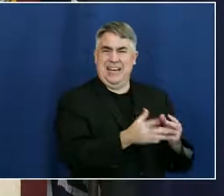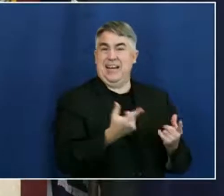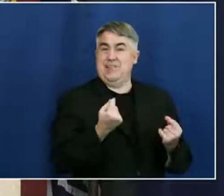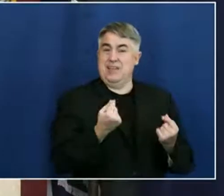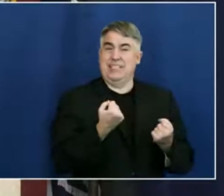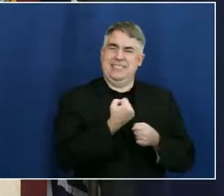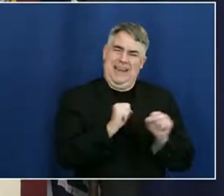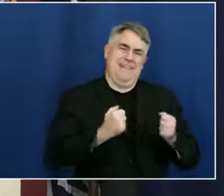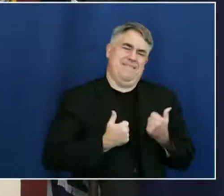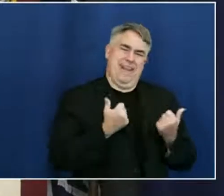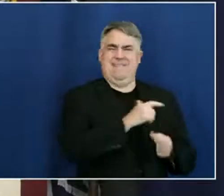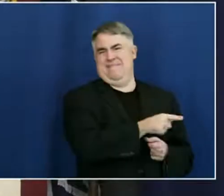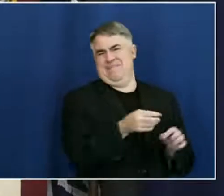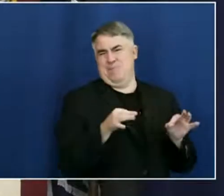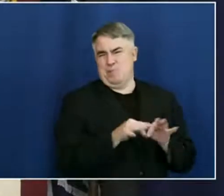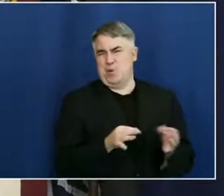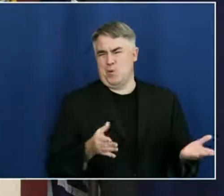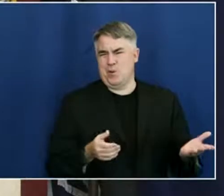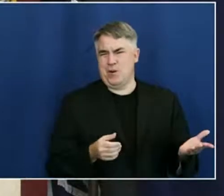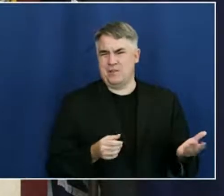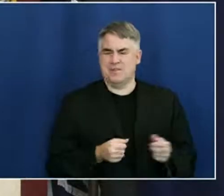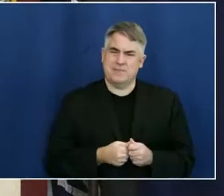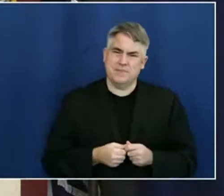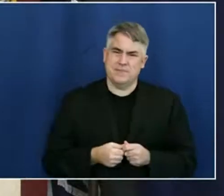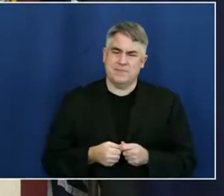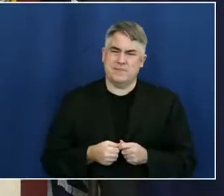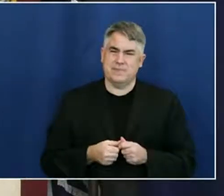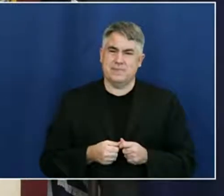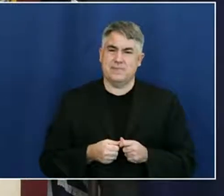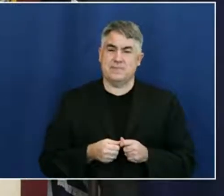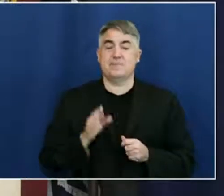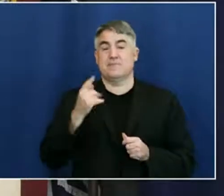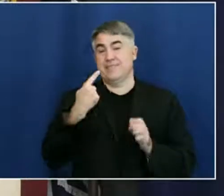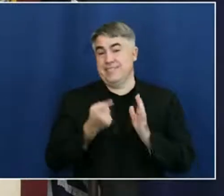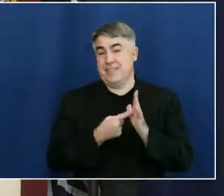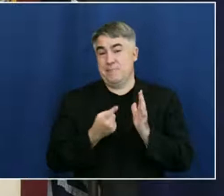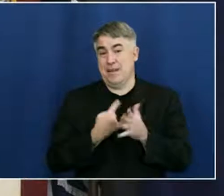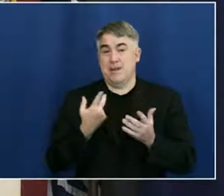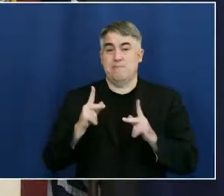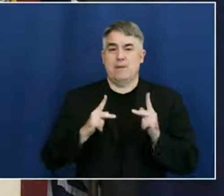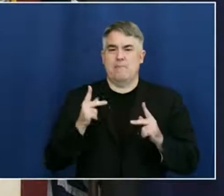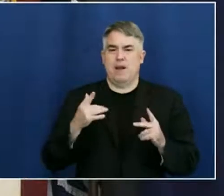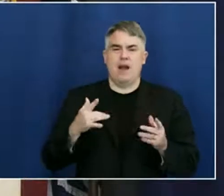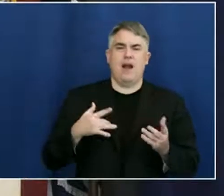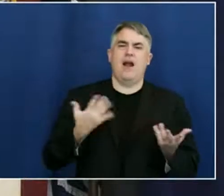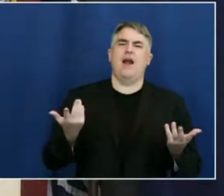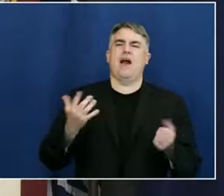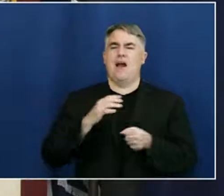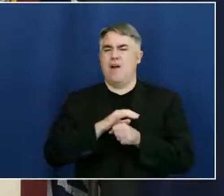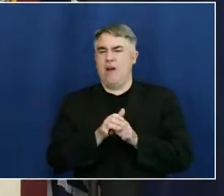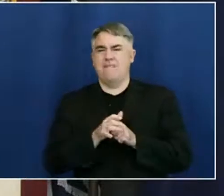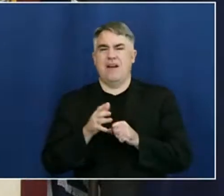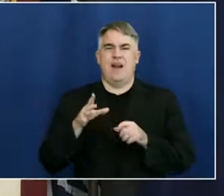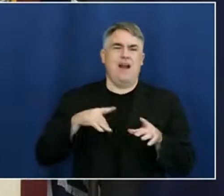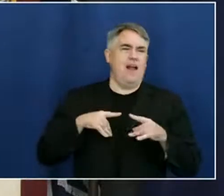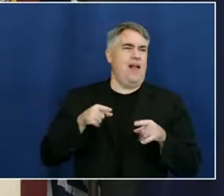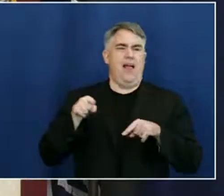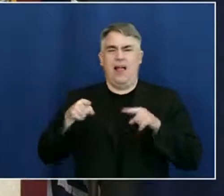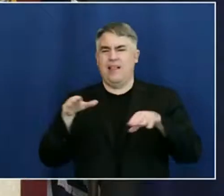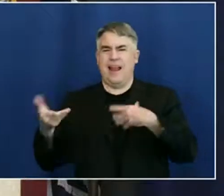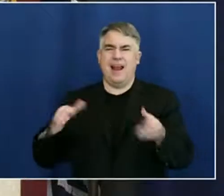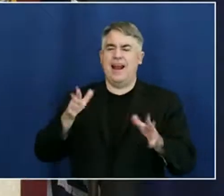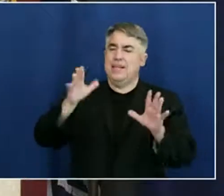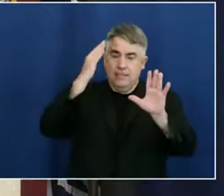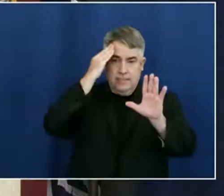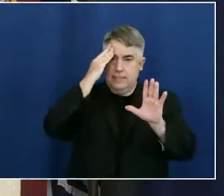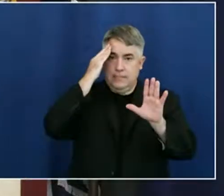think at this point of COVID, it's easy to get a little numb to the daily numbers. But yesterday we reported 51 San Diegans